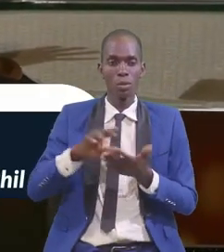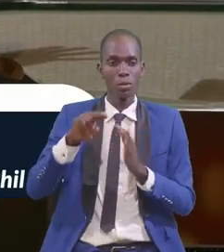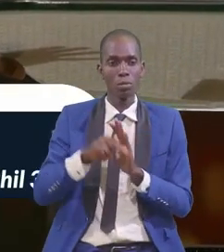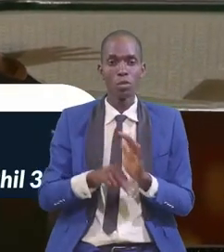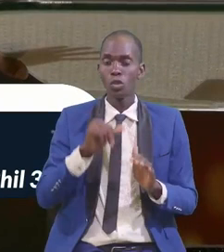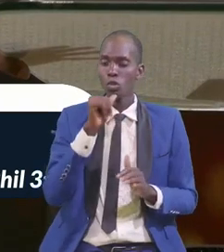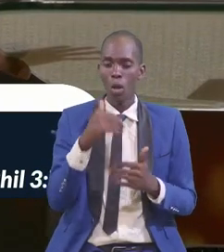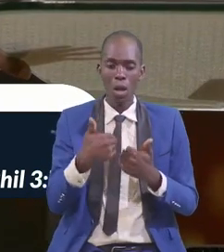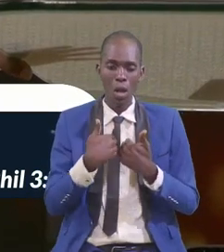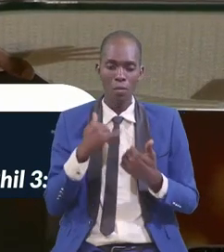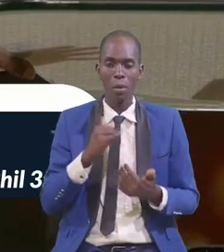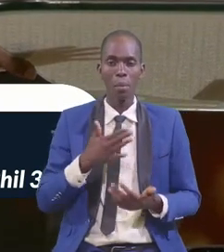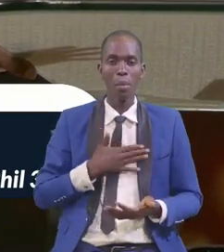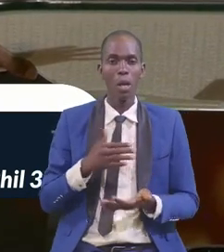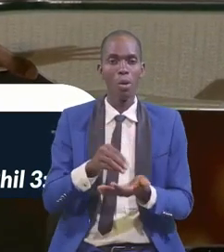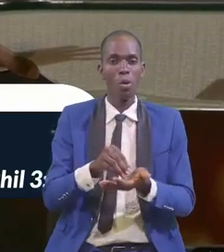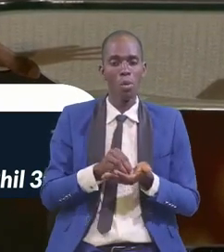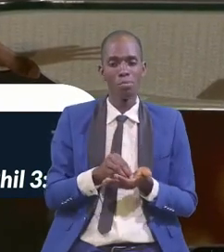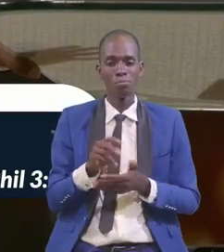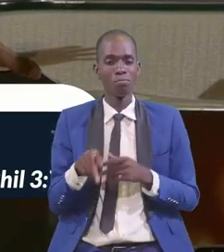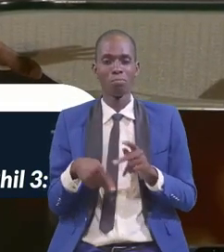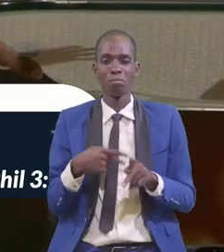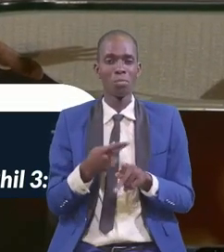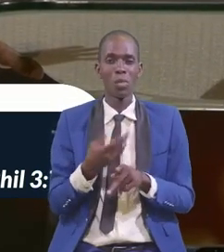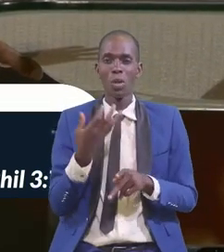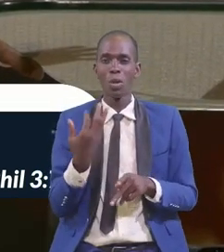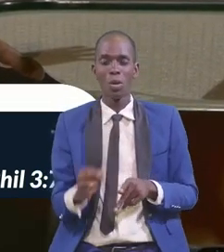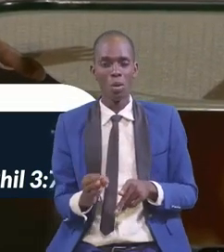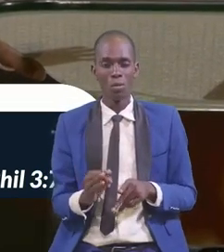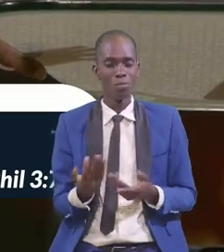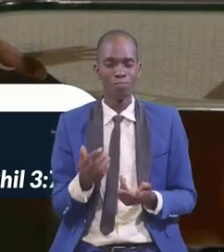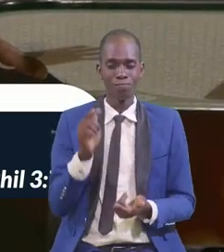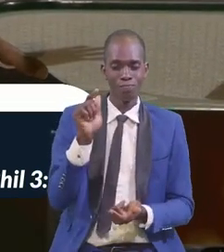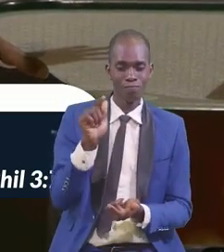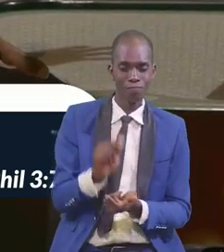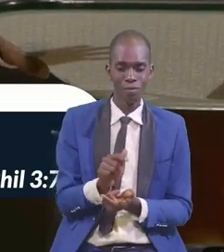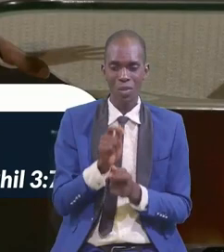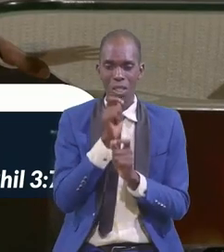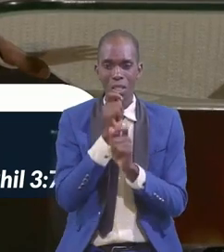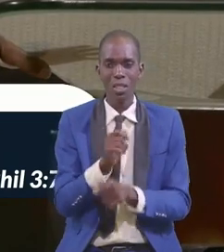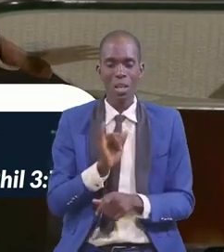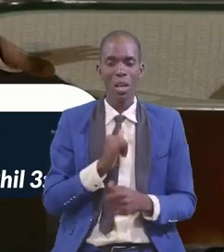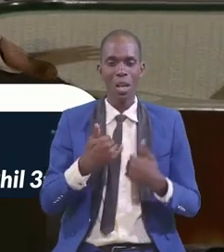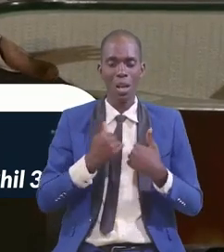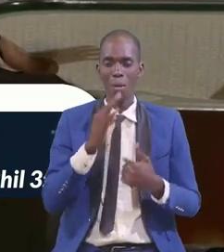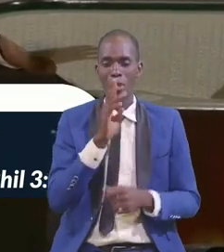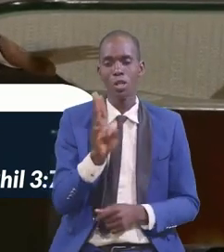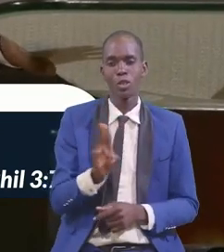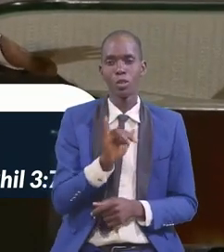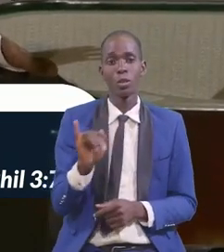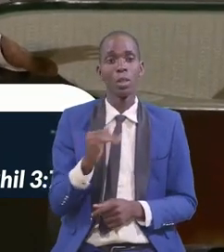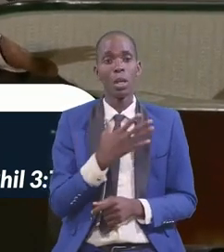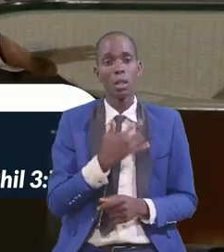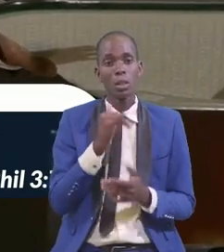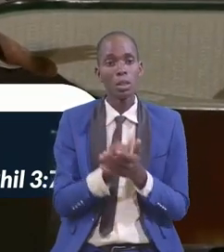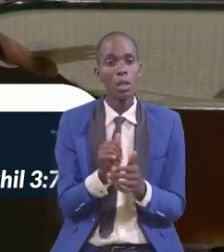not having my own kind of degraded gift I've been using. And it says,